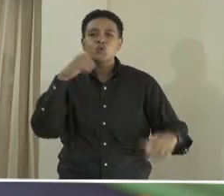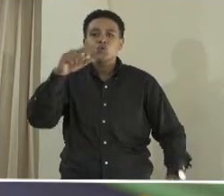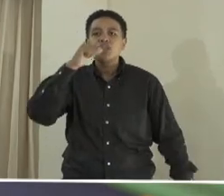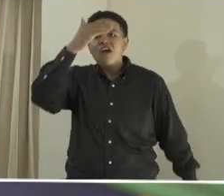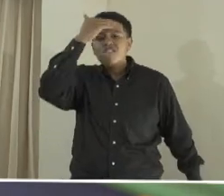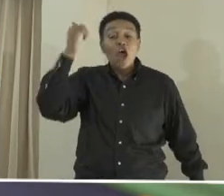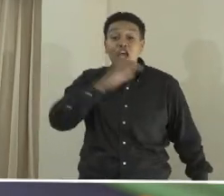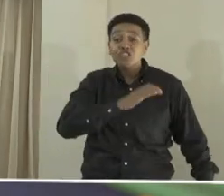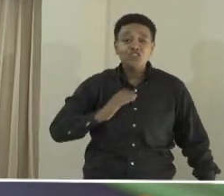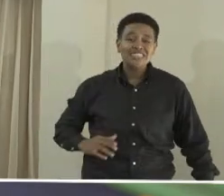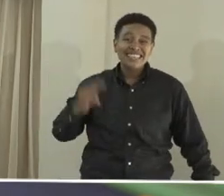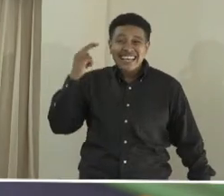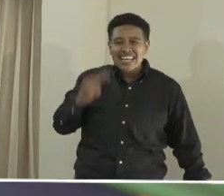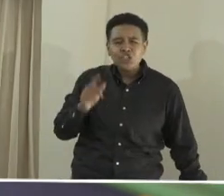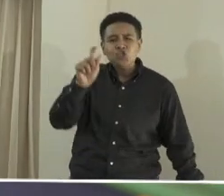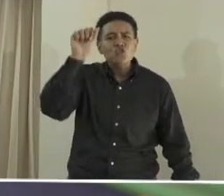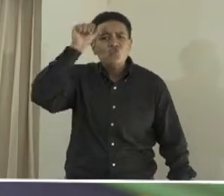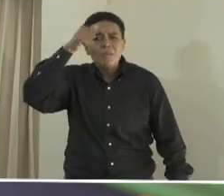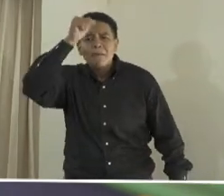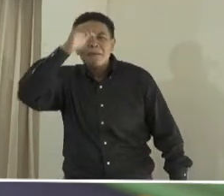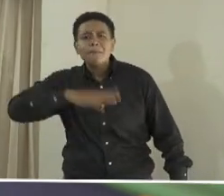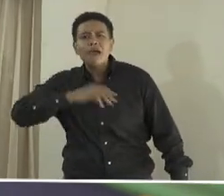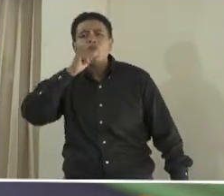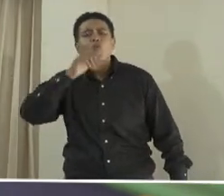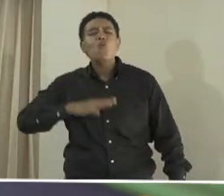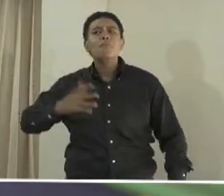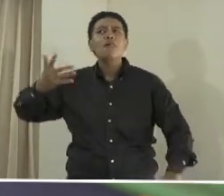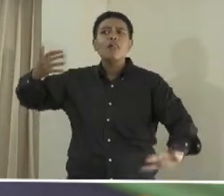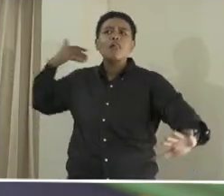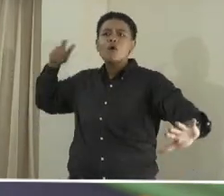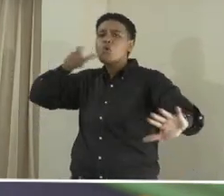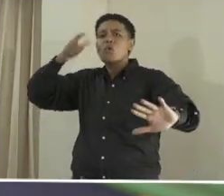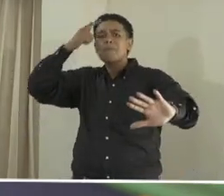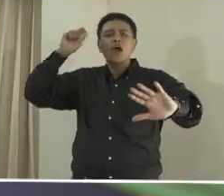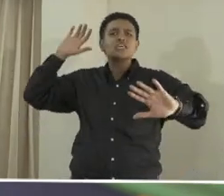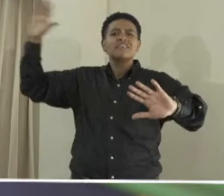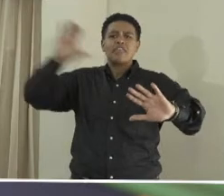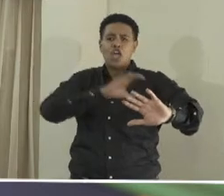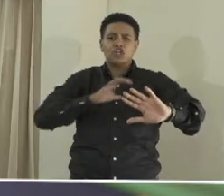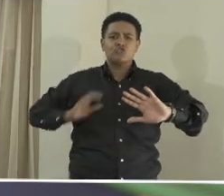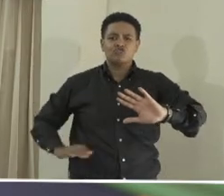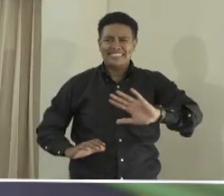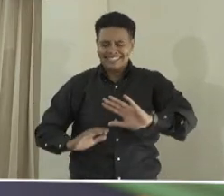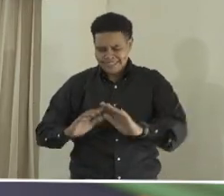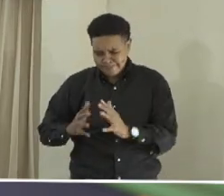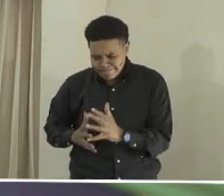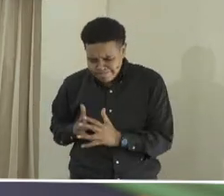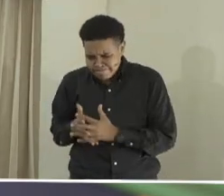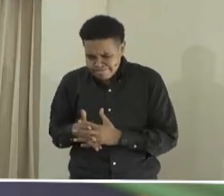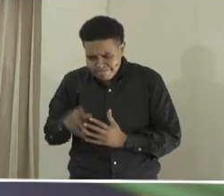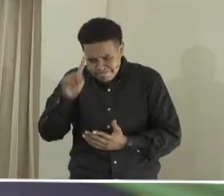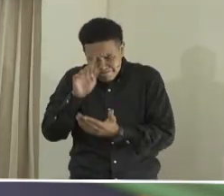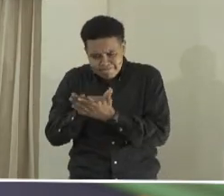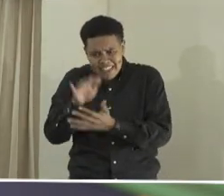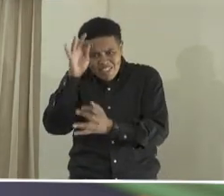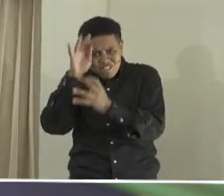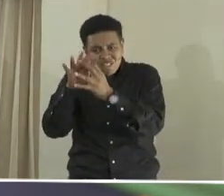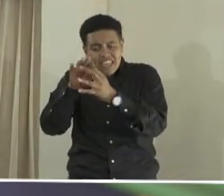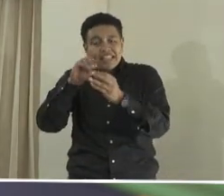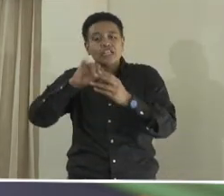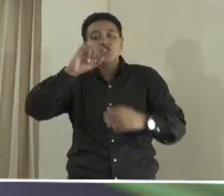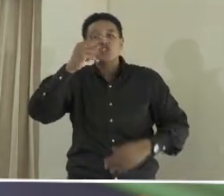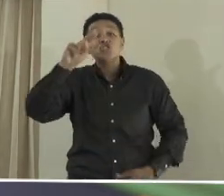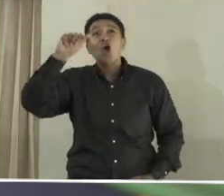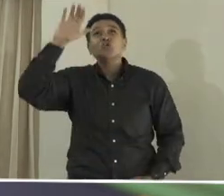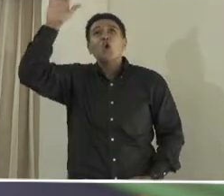heritage. Let us remember the men and women who, because of their Christian groundings and faith in Joshua's